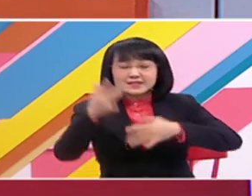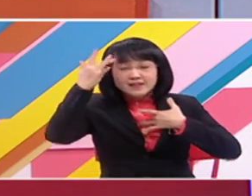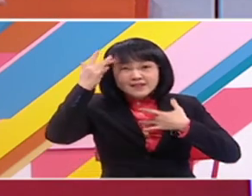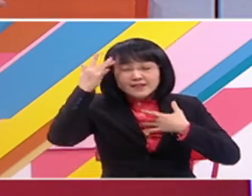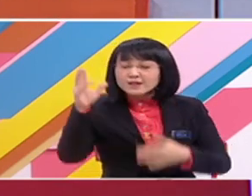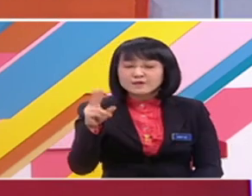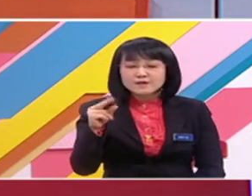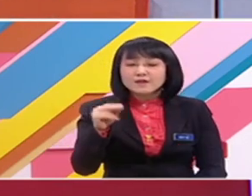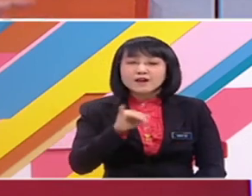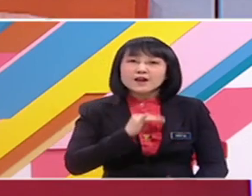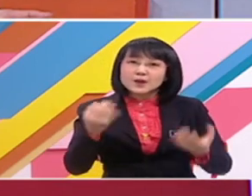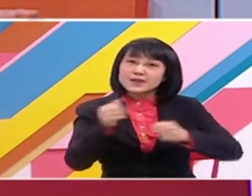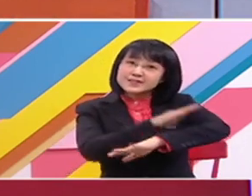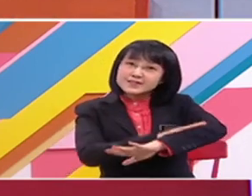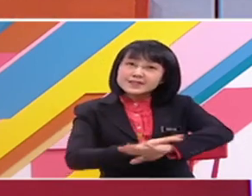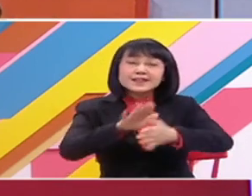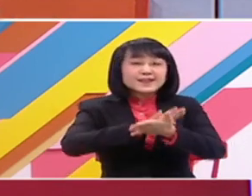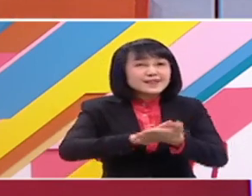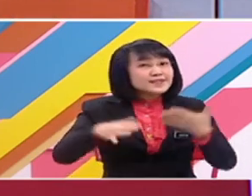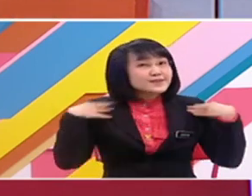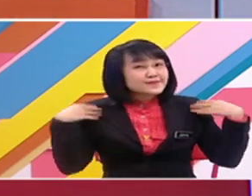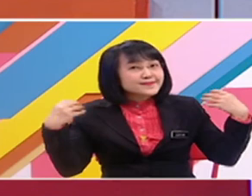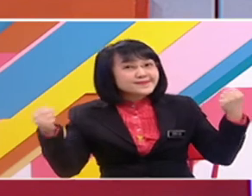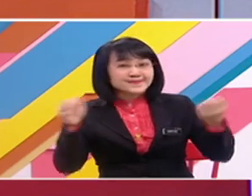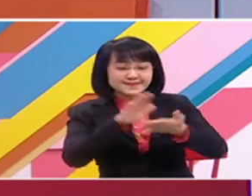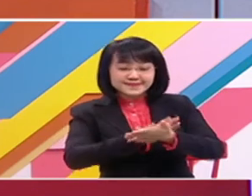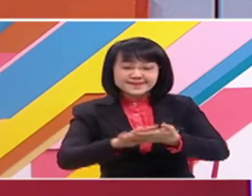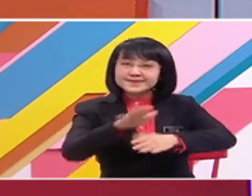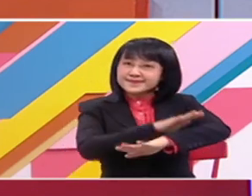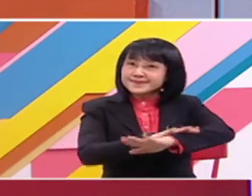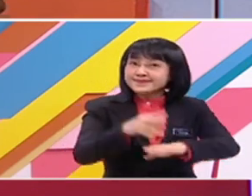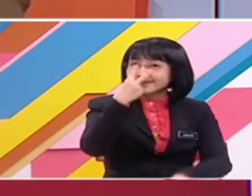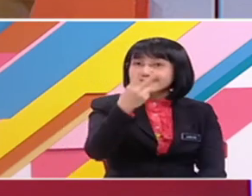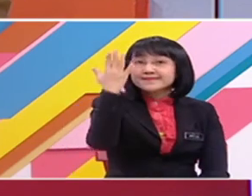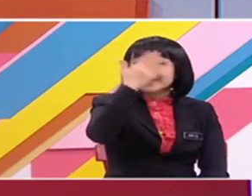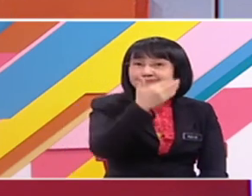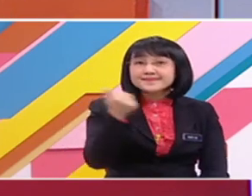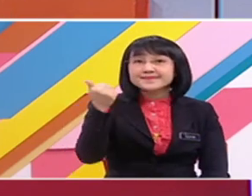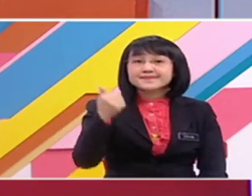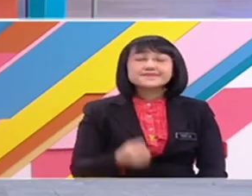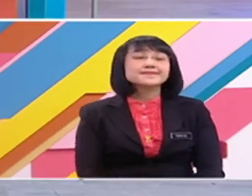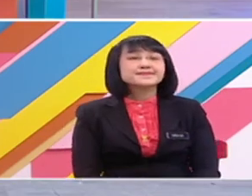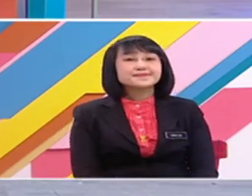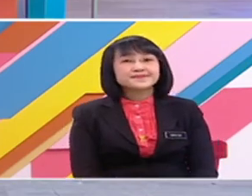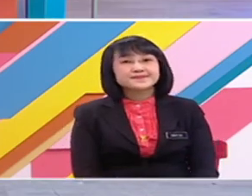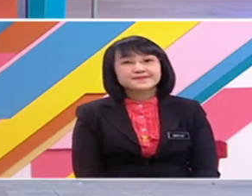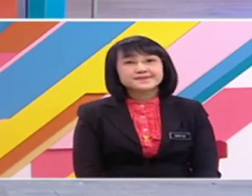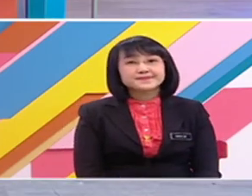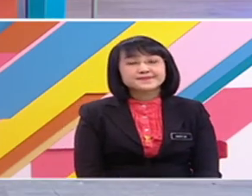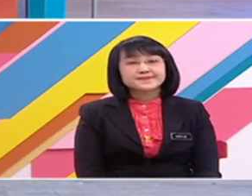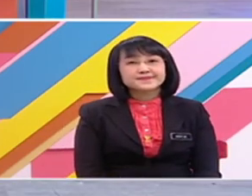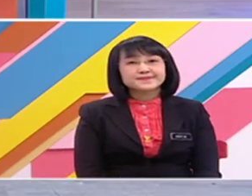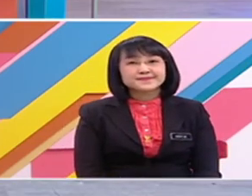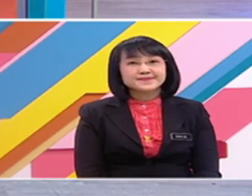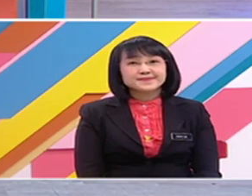very healthy. Because clean skin, clean hygiene looks very nice, right, teacher? Okay, right. So for our summary, teacher, I